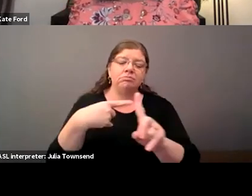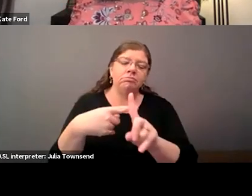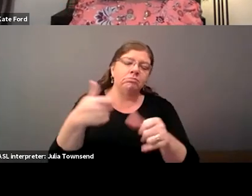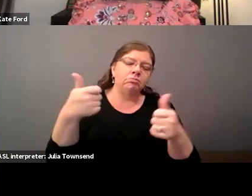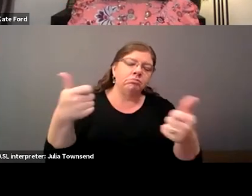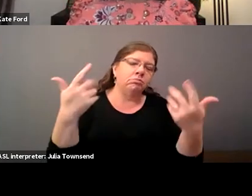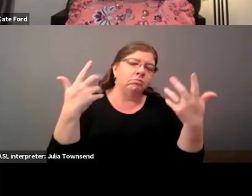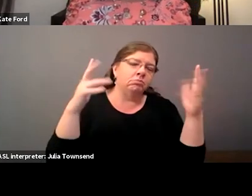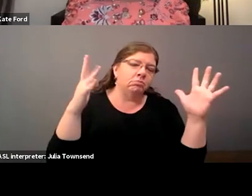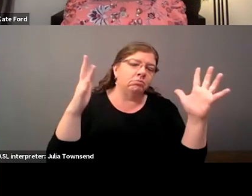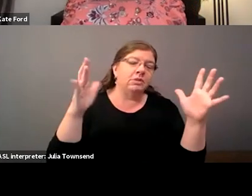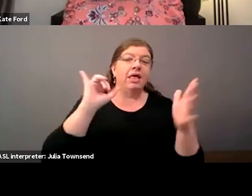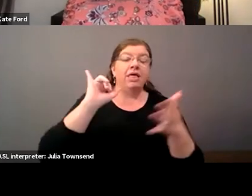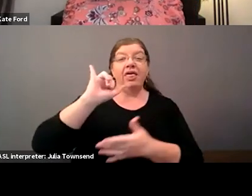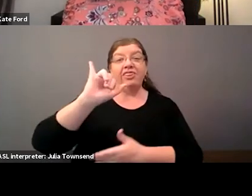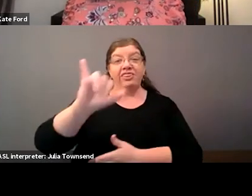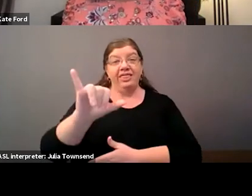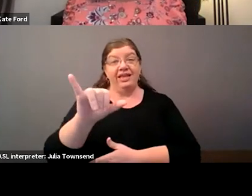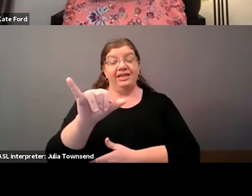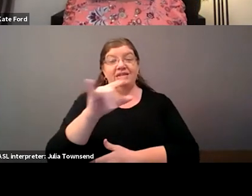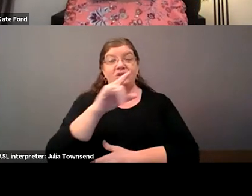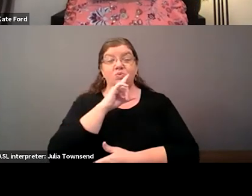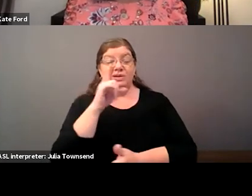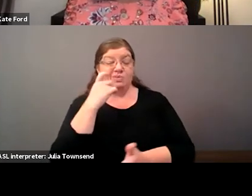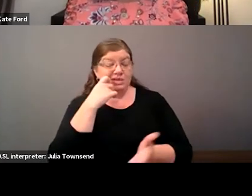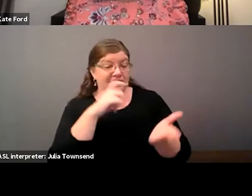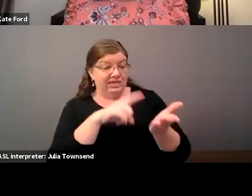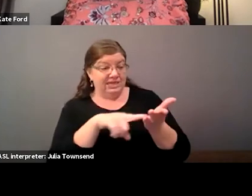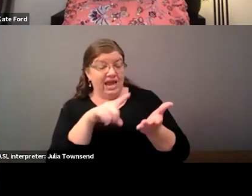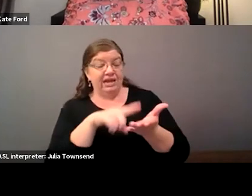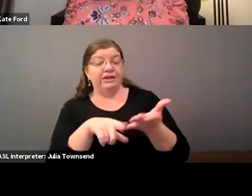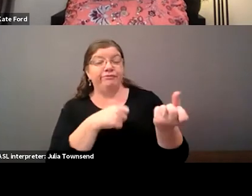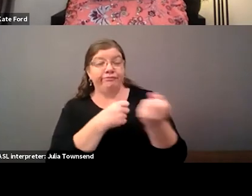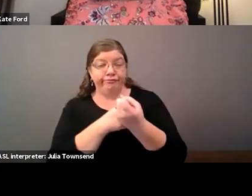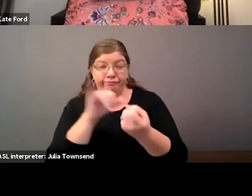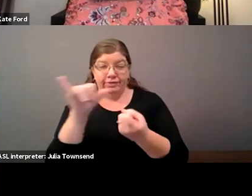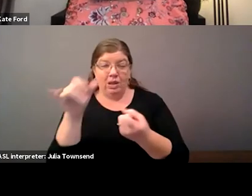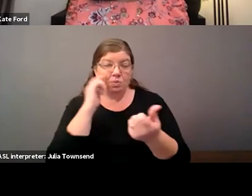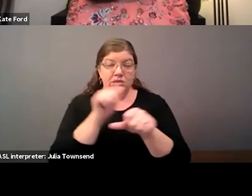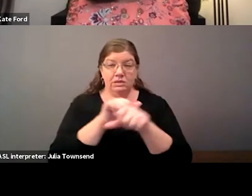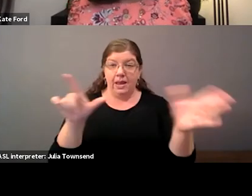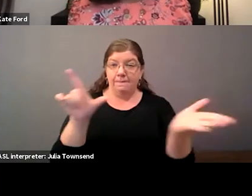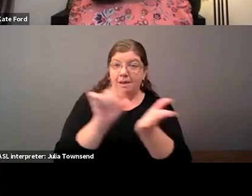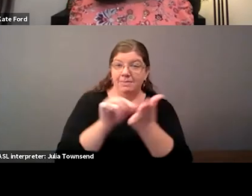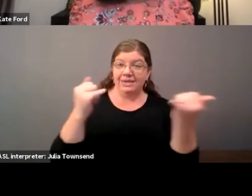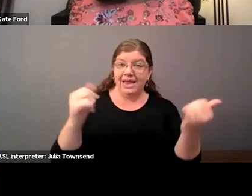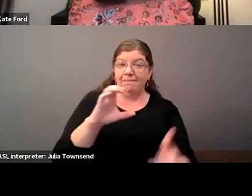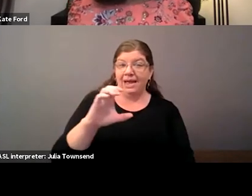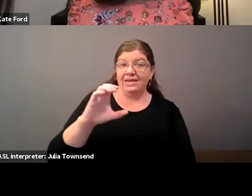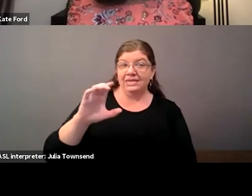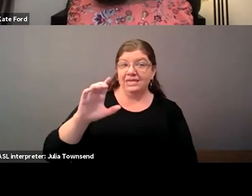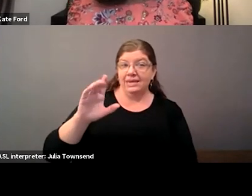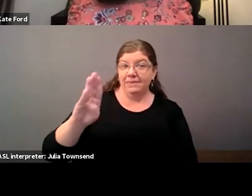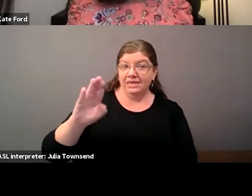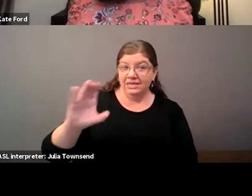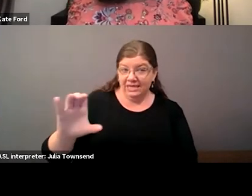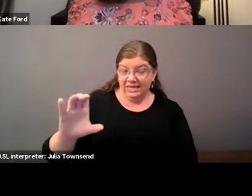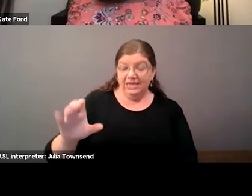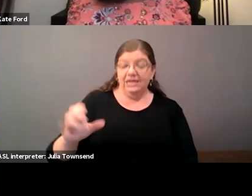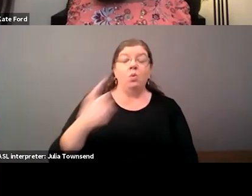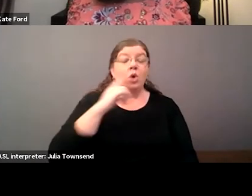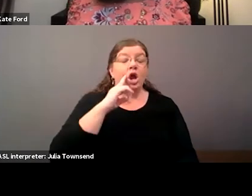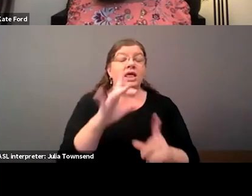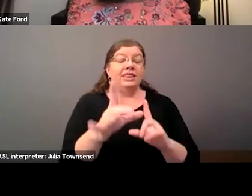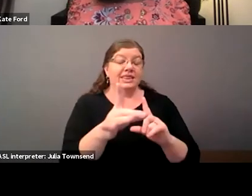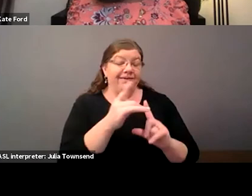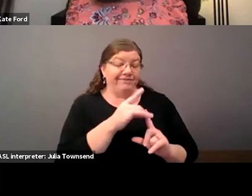and this is validated by a recent study that i would that was just published today by cdc where the infection